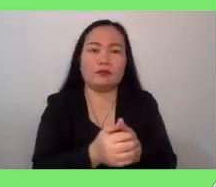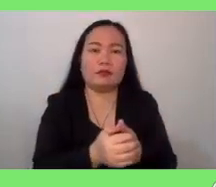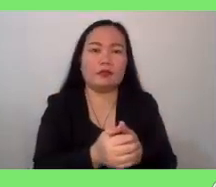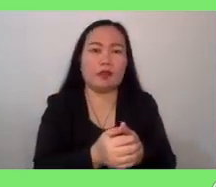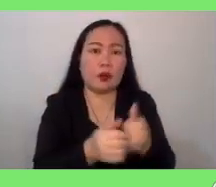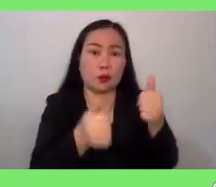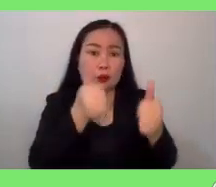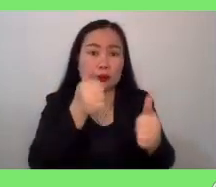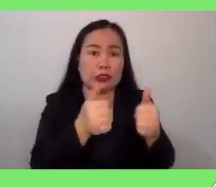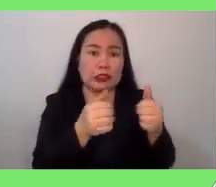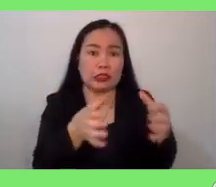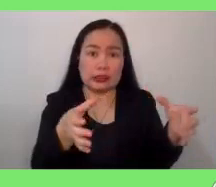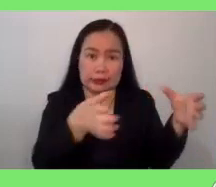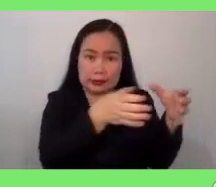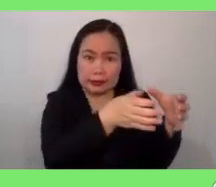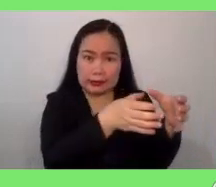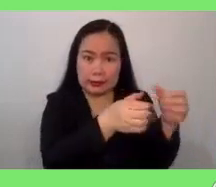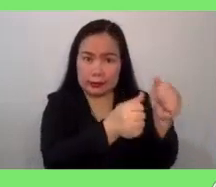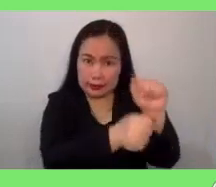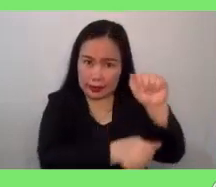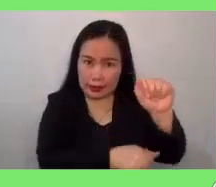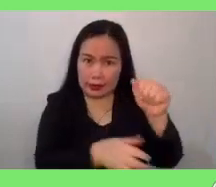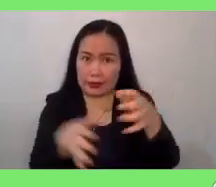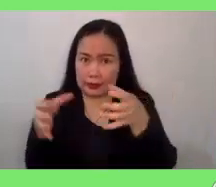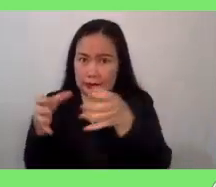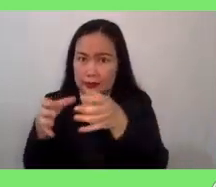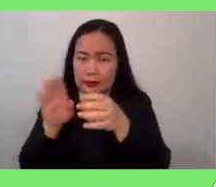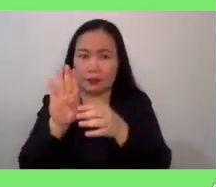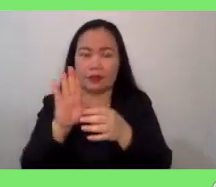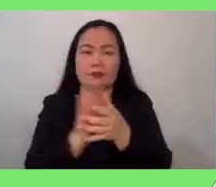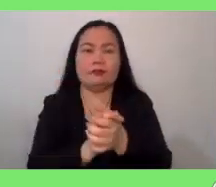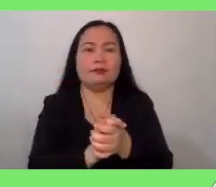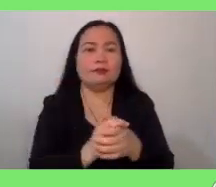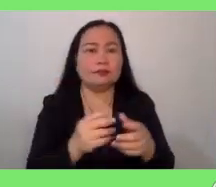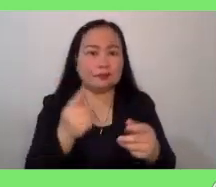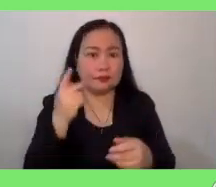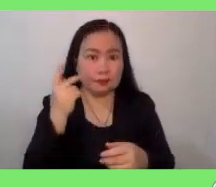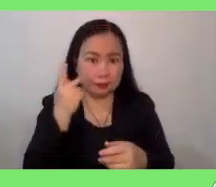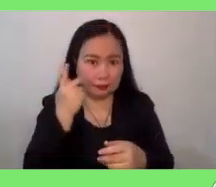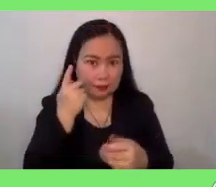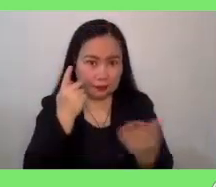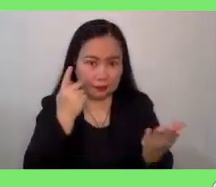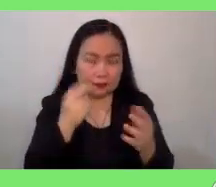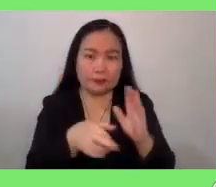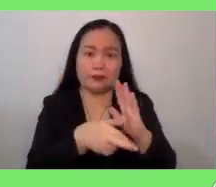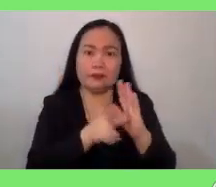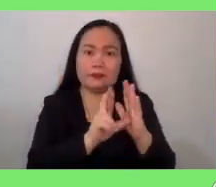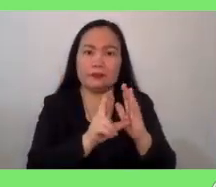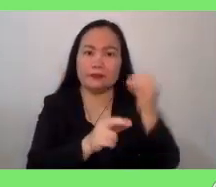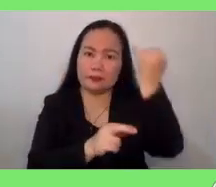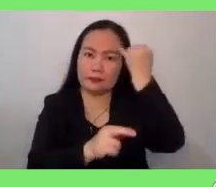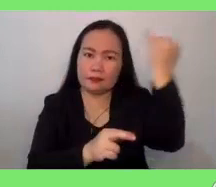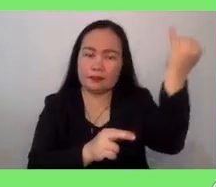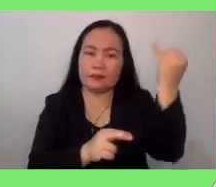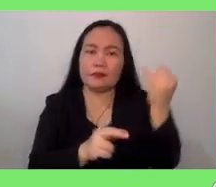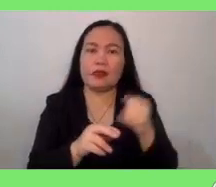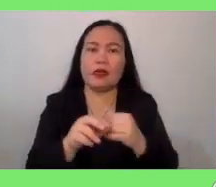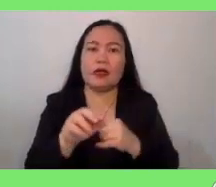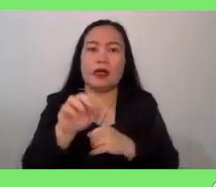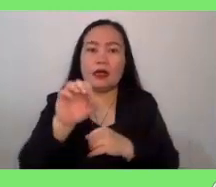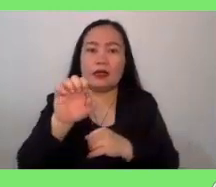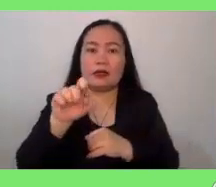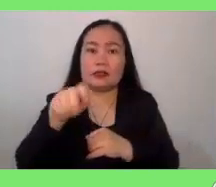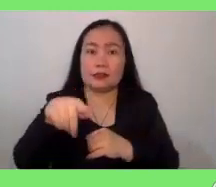at alin ang magkakasama sa column B? So tingnan lang natin. Let us recall the concepts of expression and